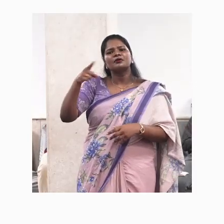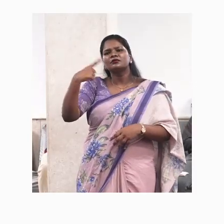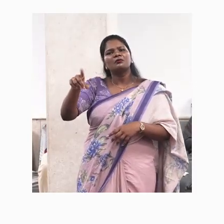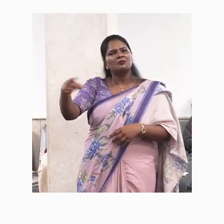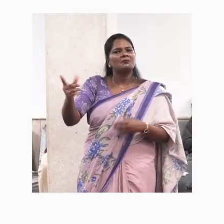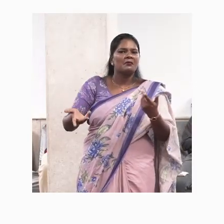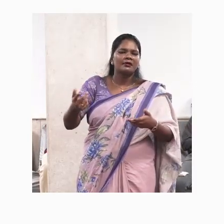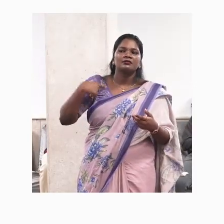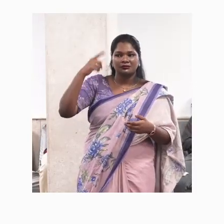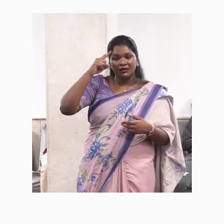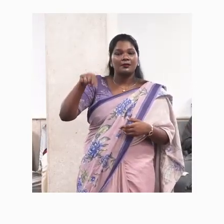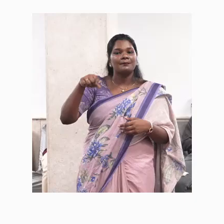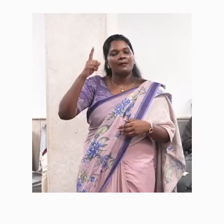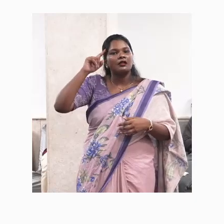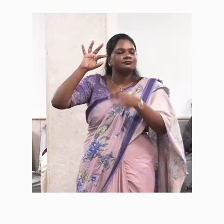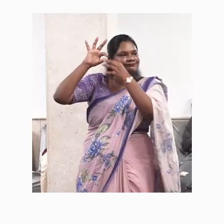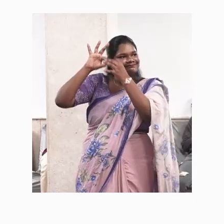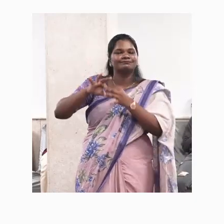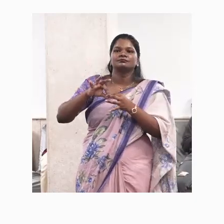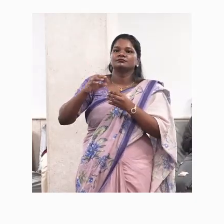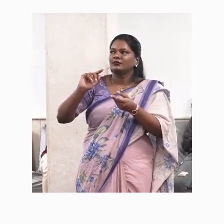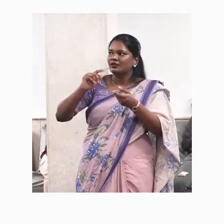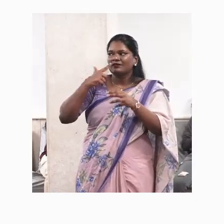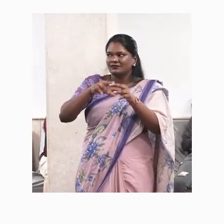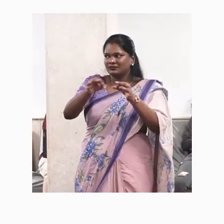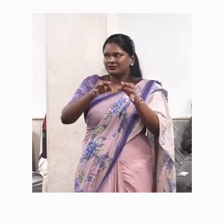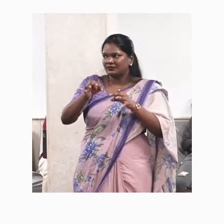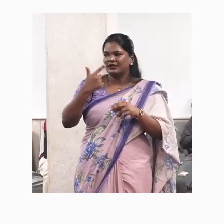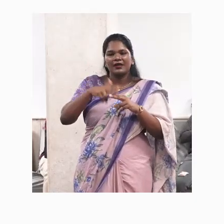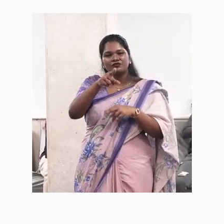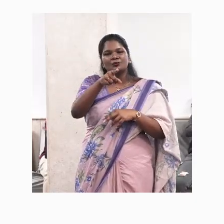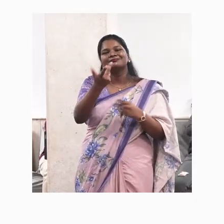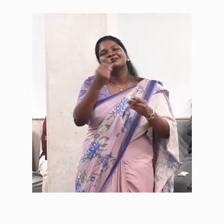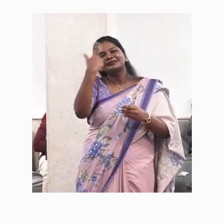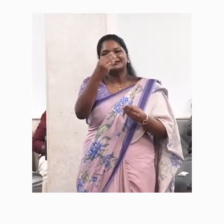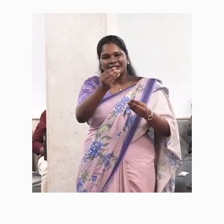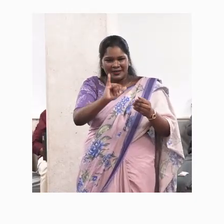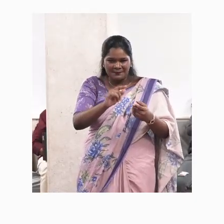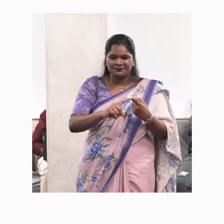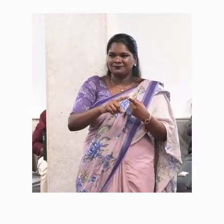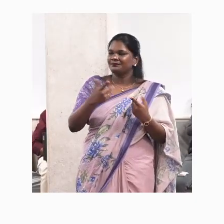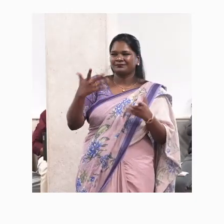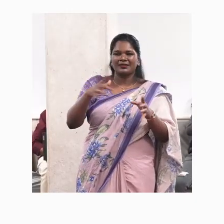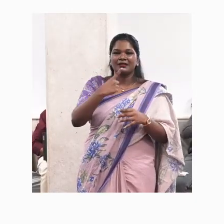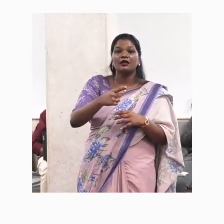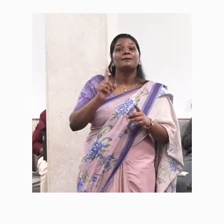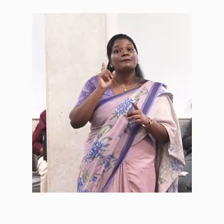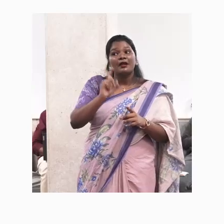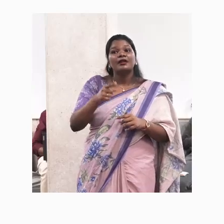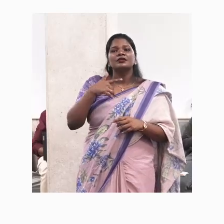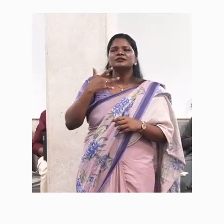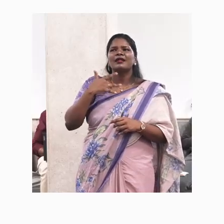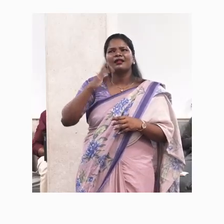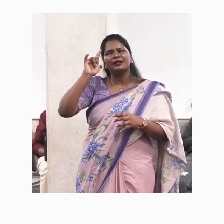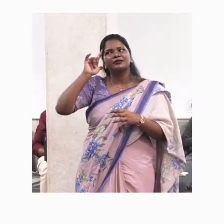saying. So there is a brain logic, for example, because there is aphasia or something like that, right? Receptive aphasia or whatever. But you still